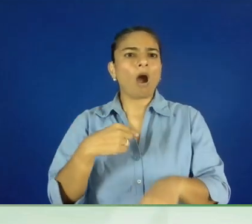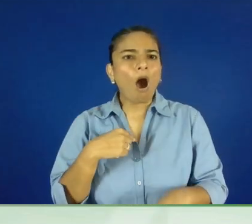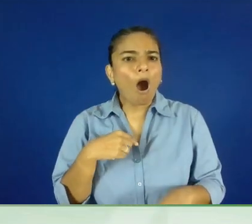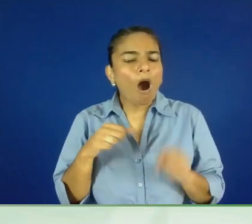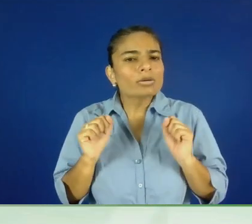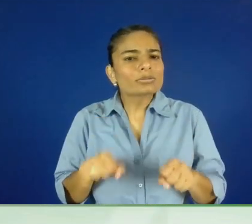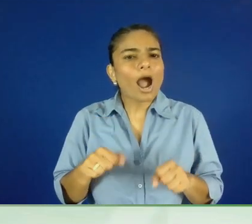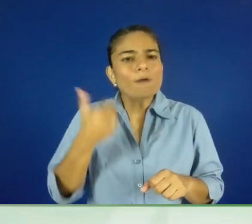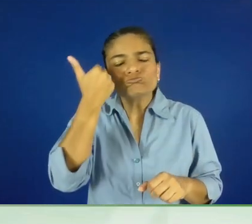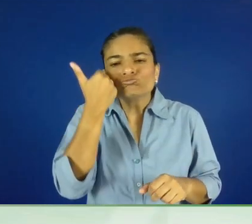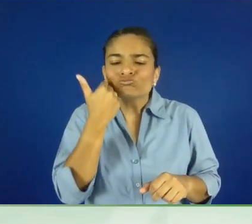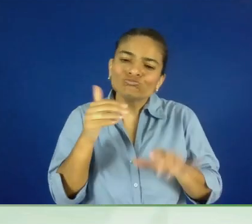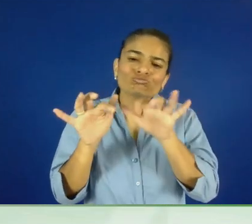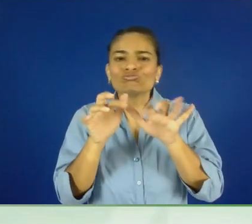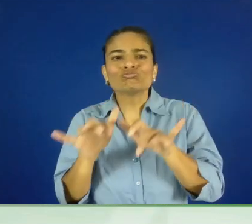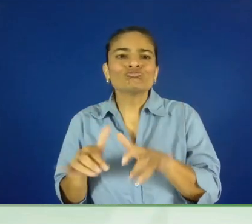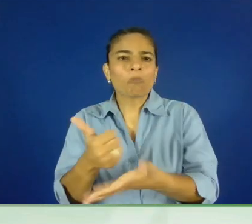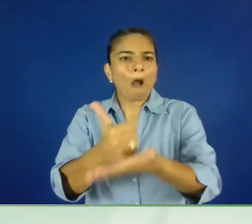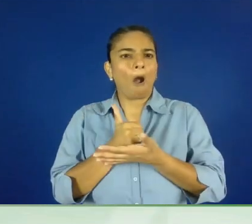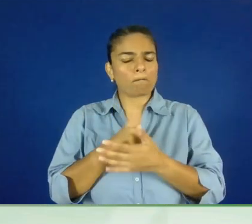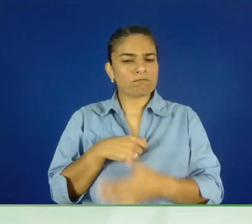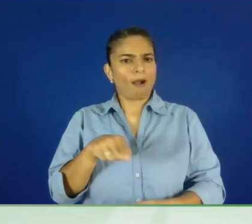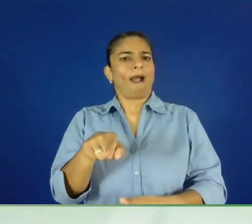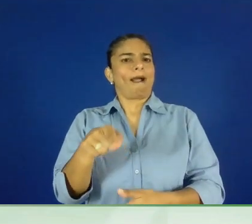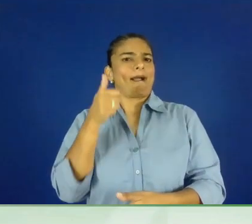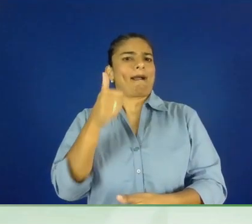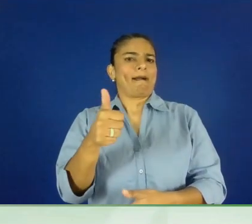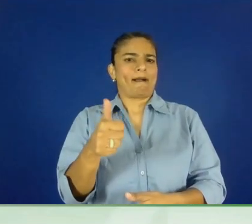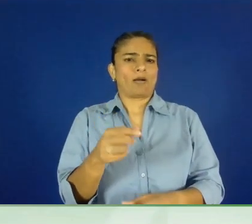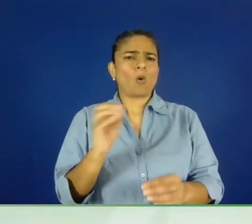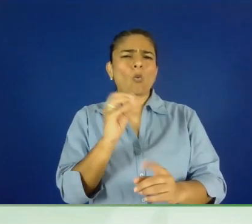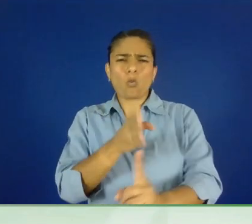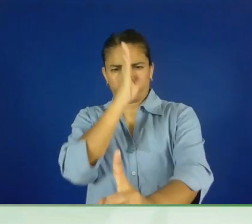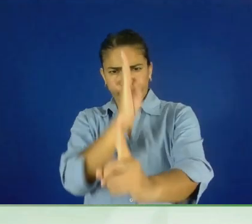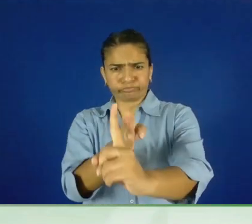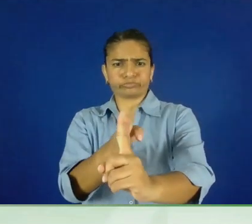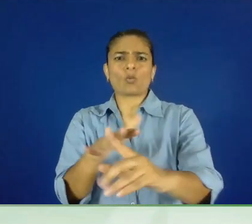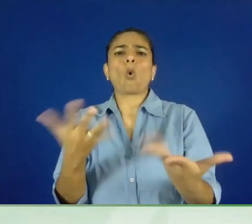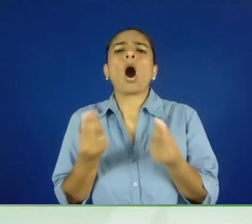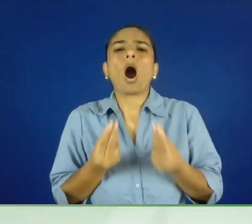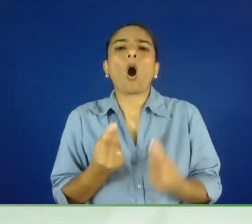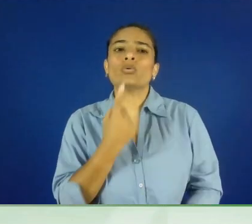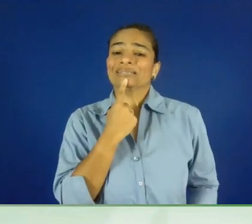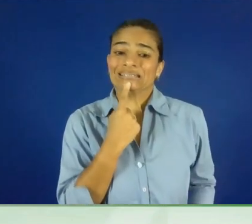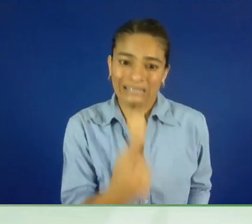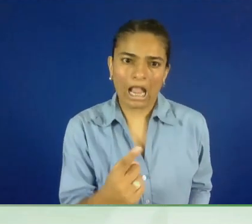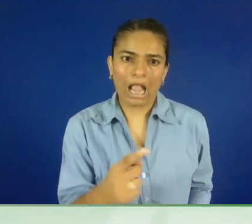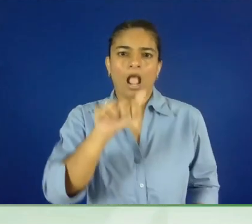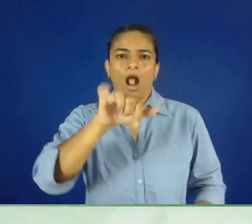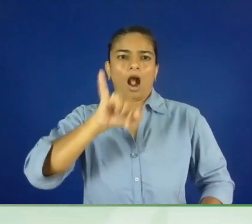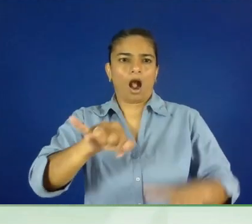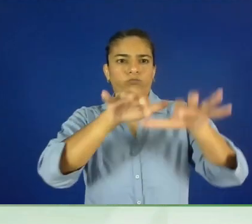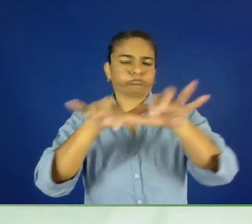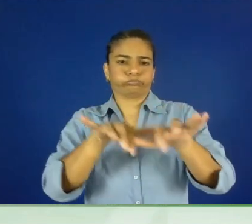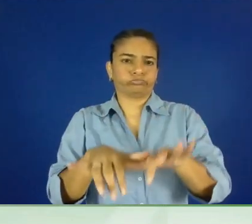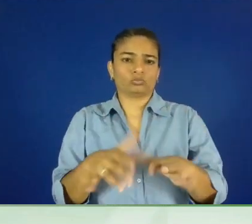really direct or you just don't know how to say something, and I think especially for people in the